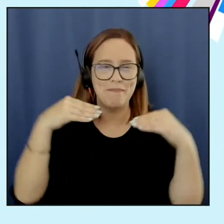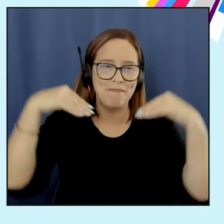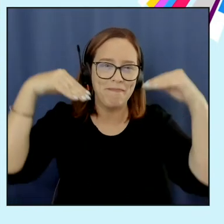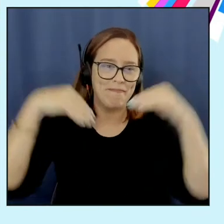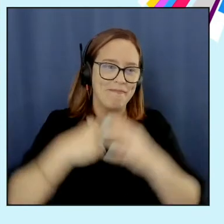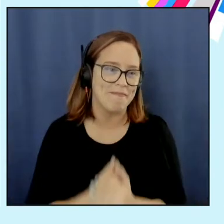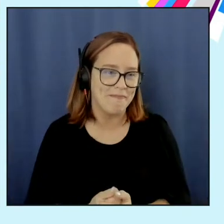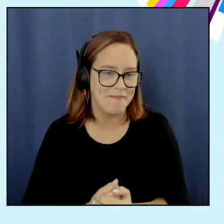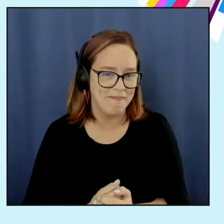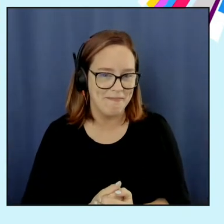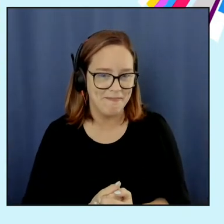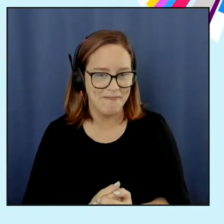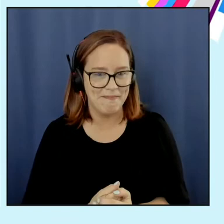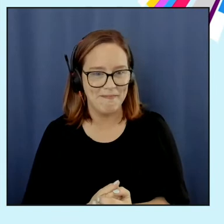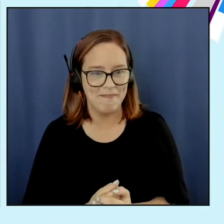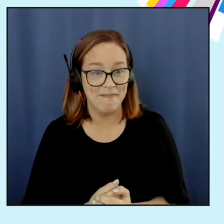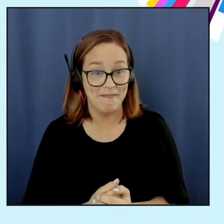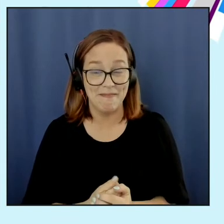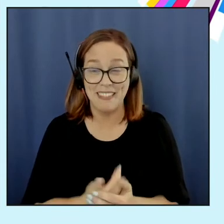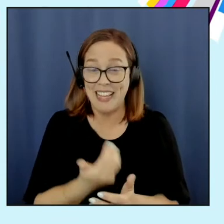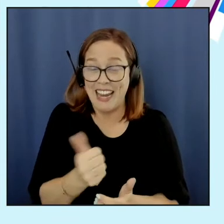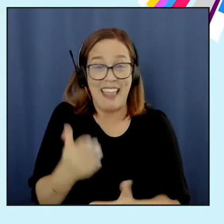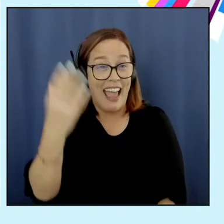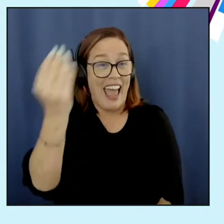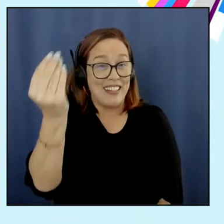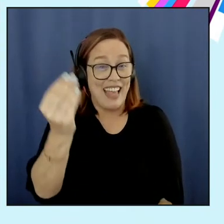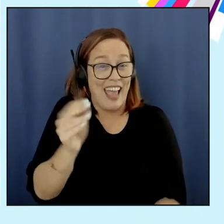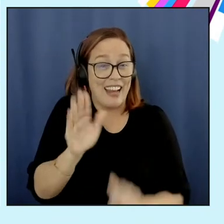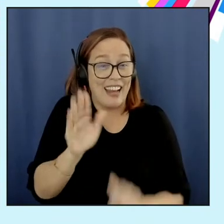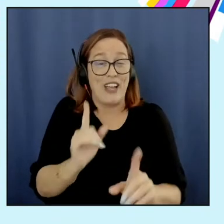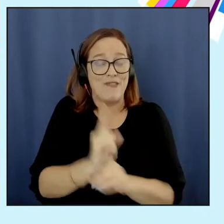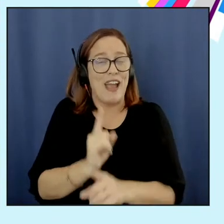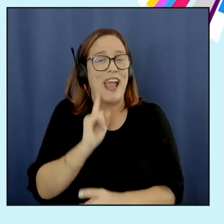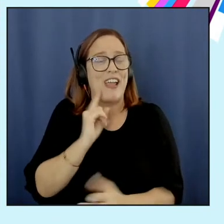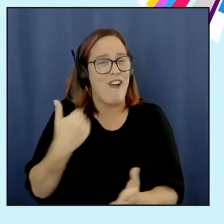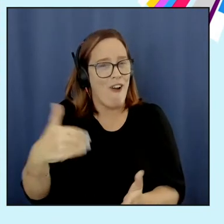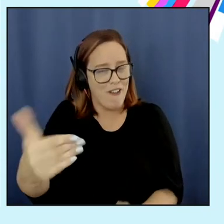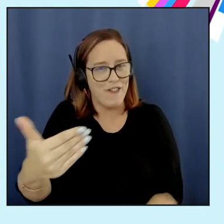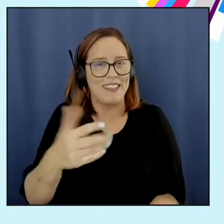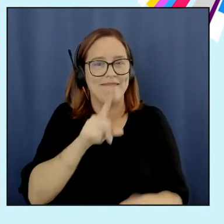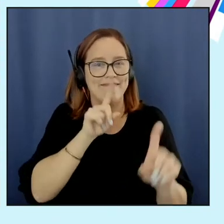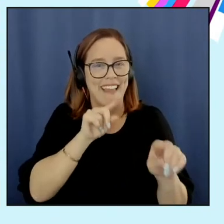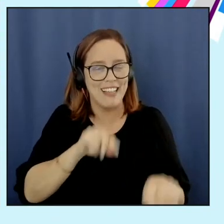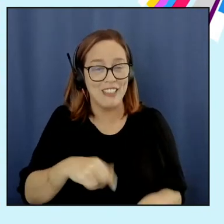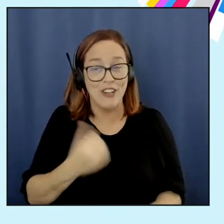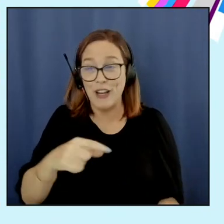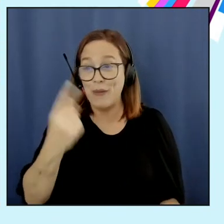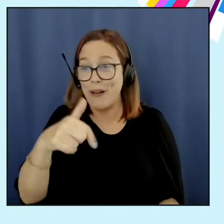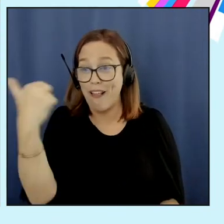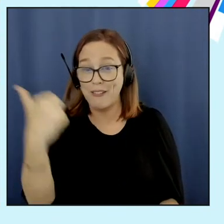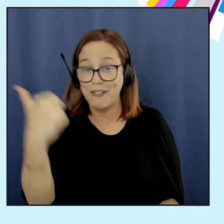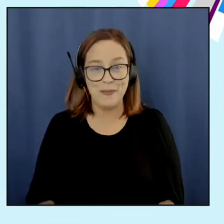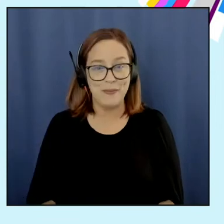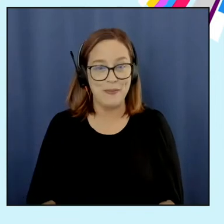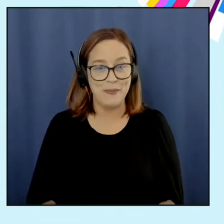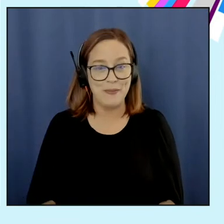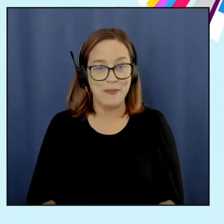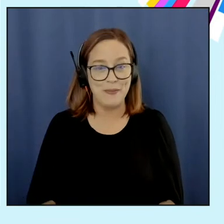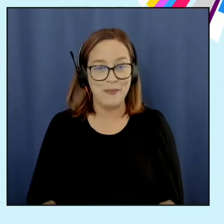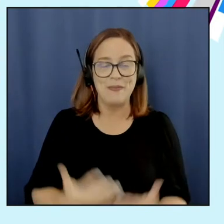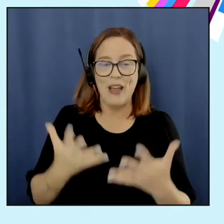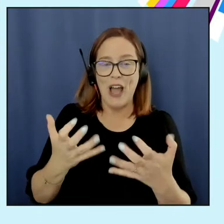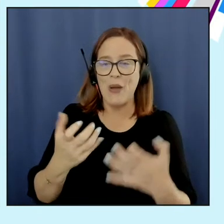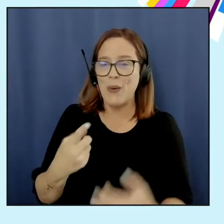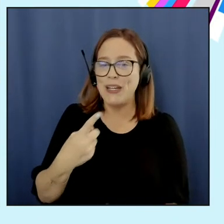Anything outside is so great, right? I hear a lot of that in the answers. Anybody else? Yeah, I just wanted to say, I think we